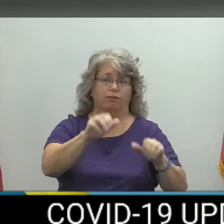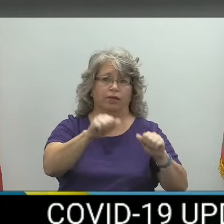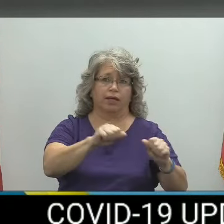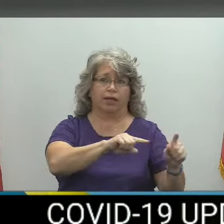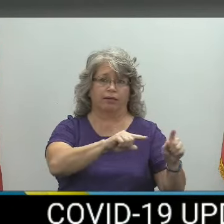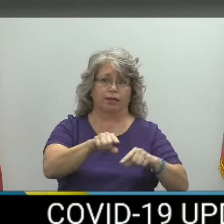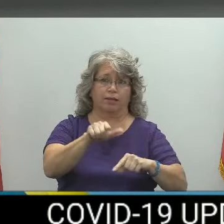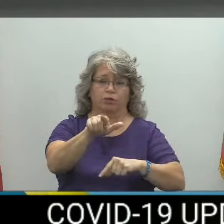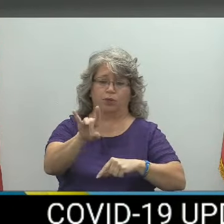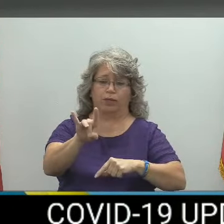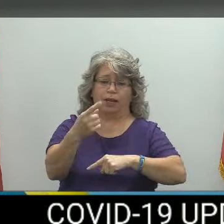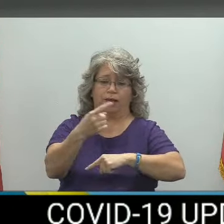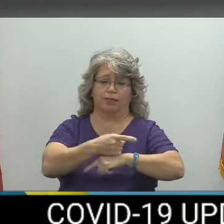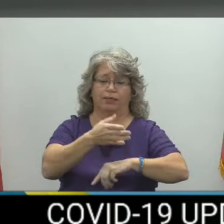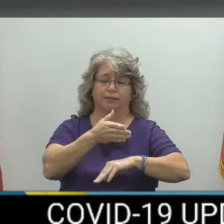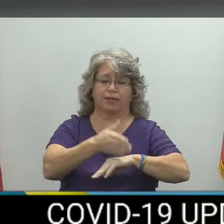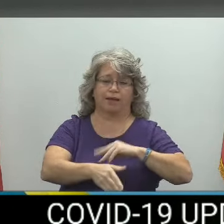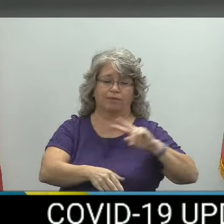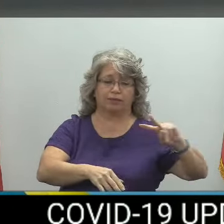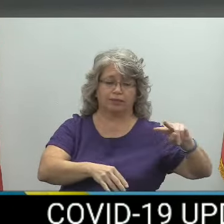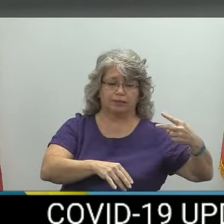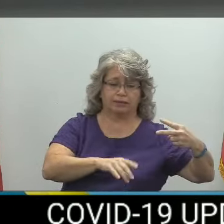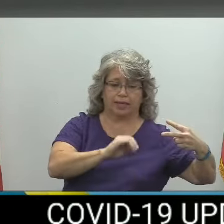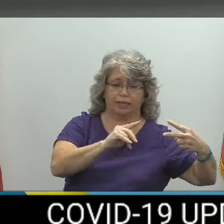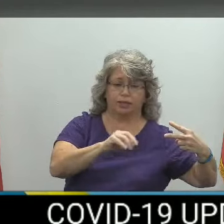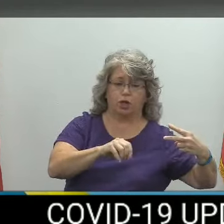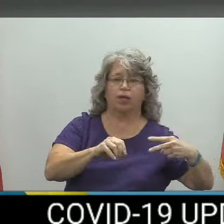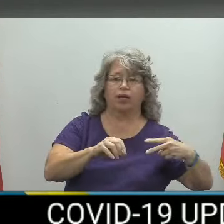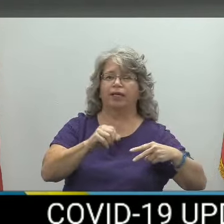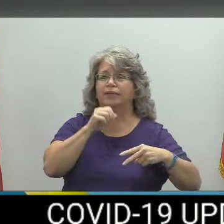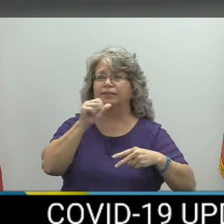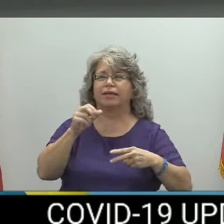get their third dose. It's not a booster. It's a